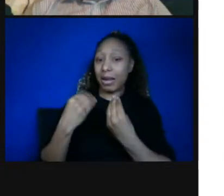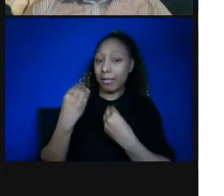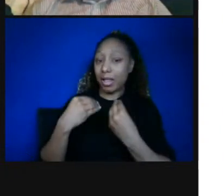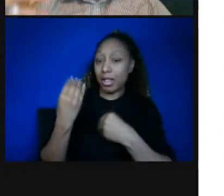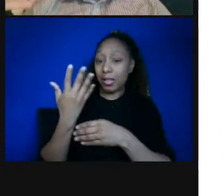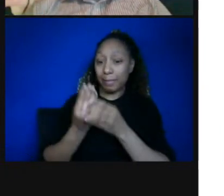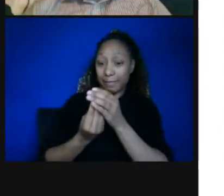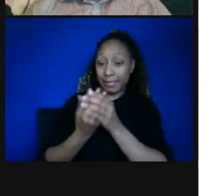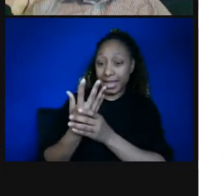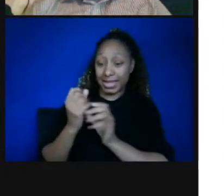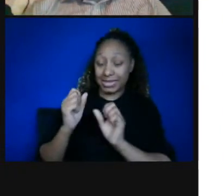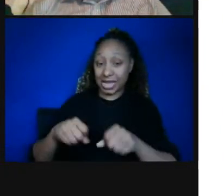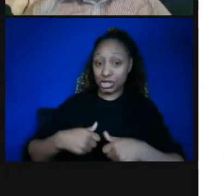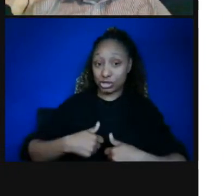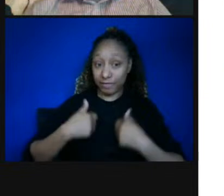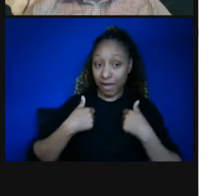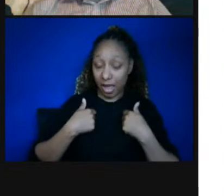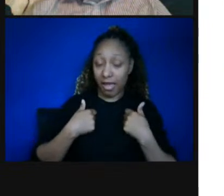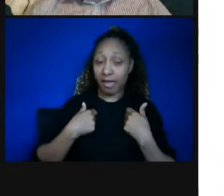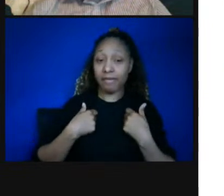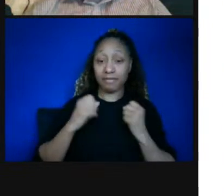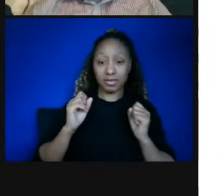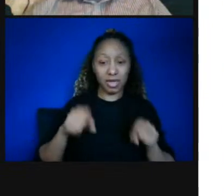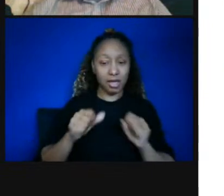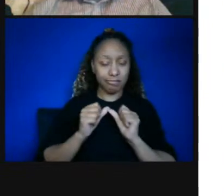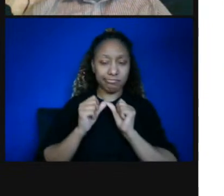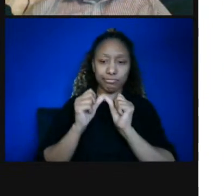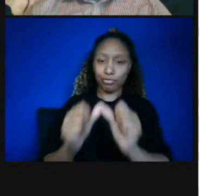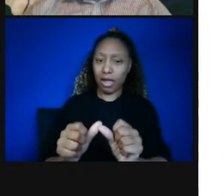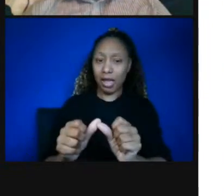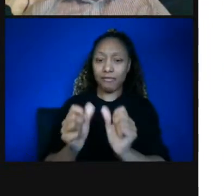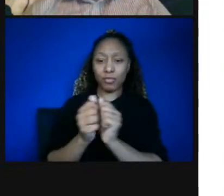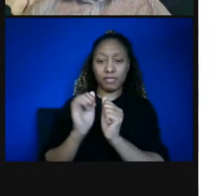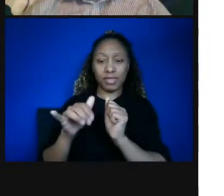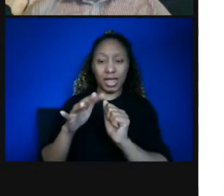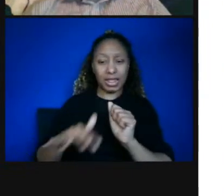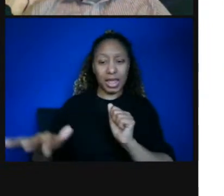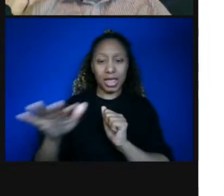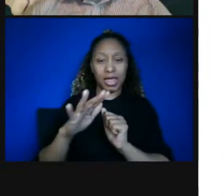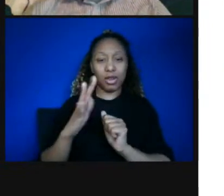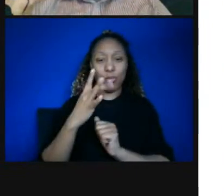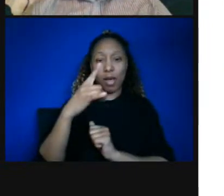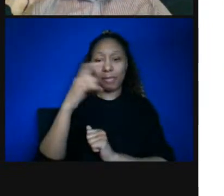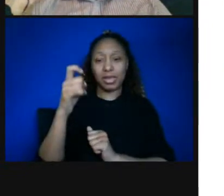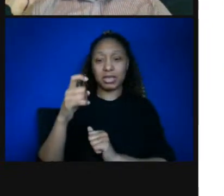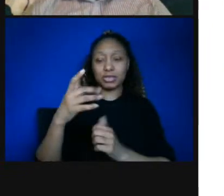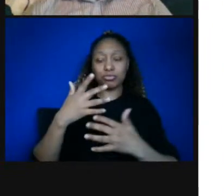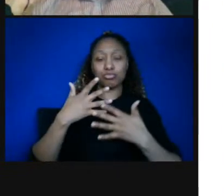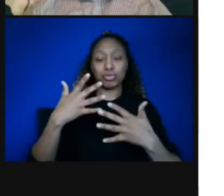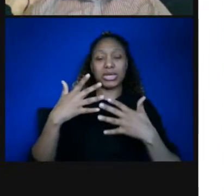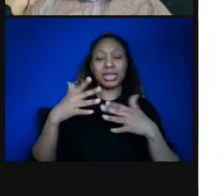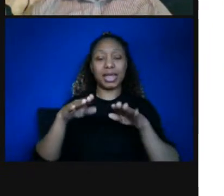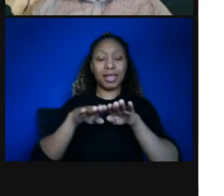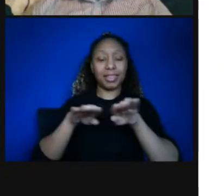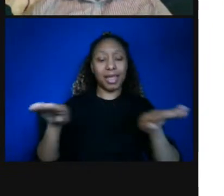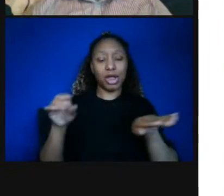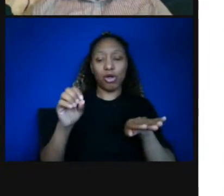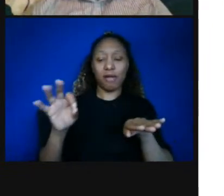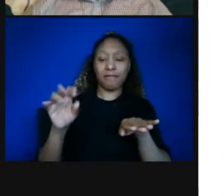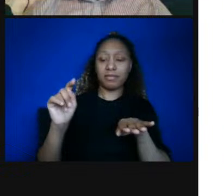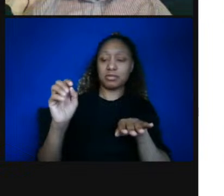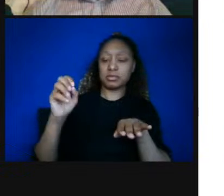to survive and able to thrive in that landscape because of those breathing layers of topsoil. They become, when once